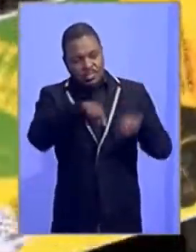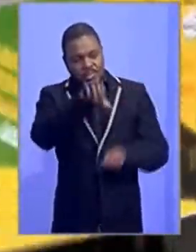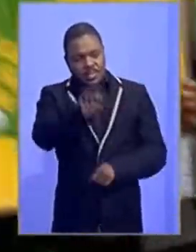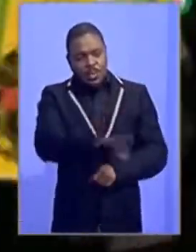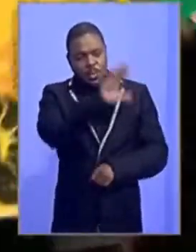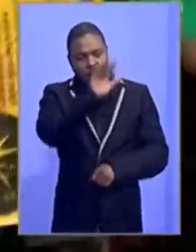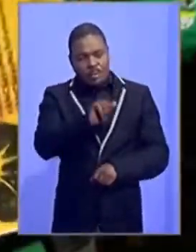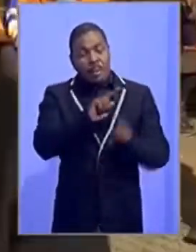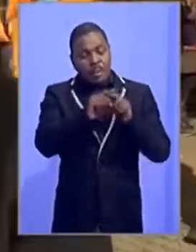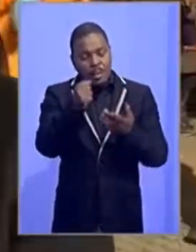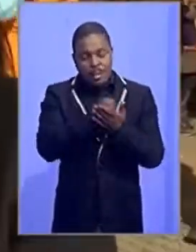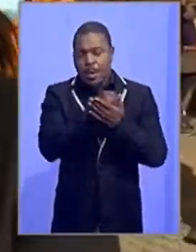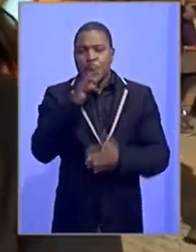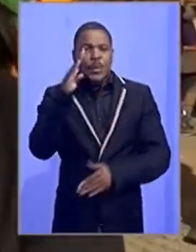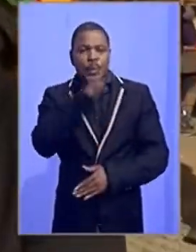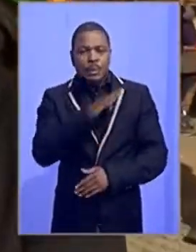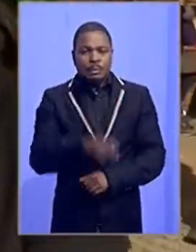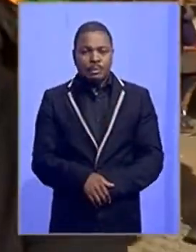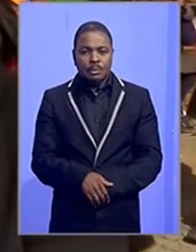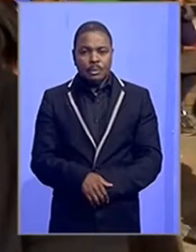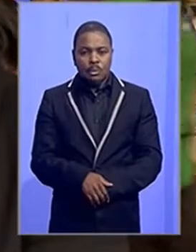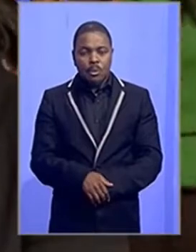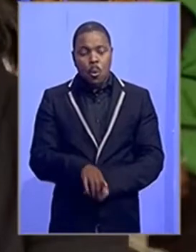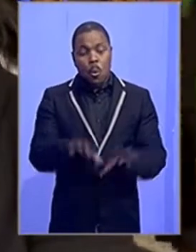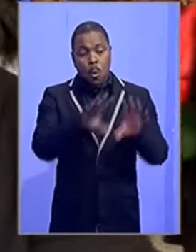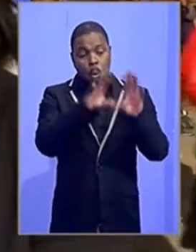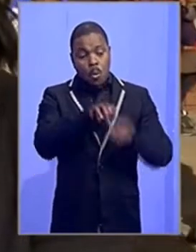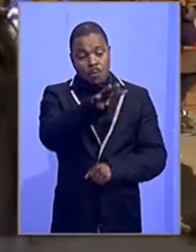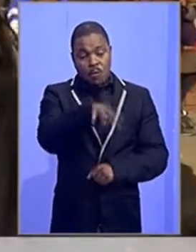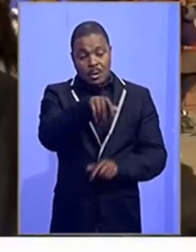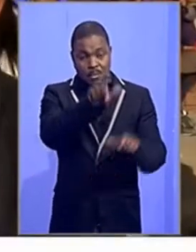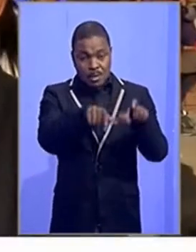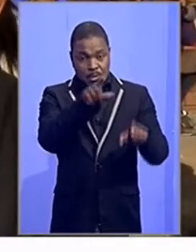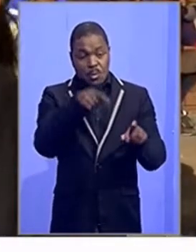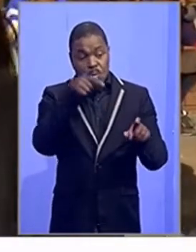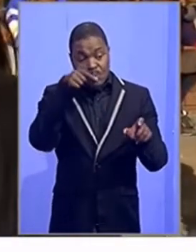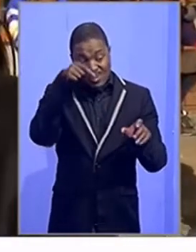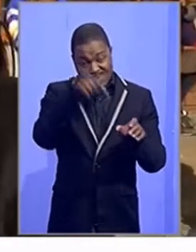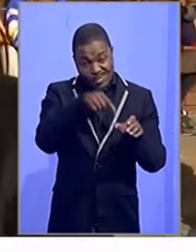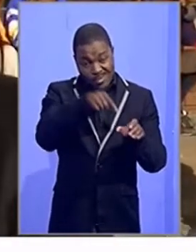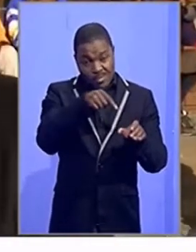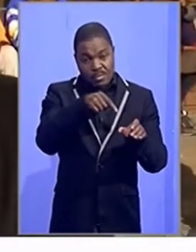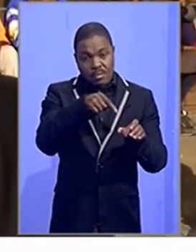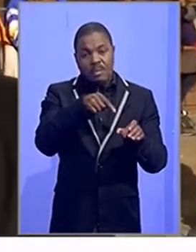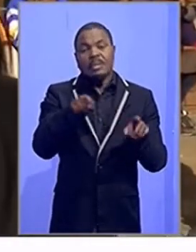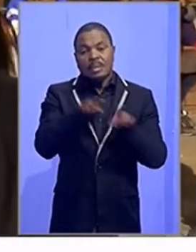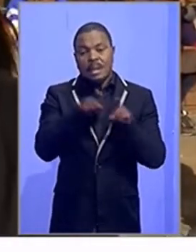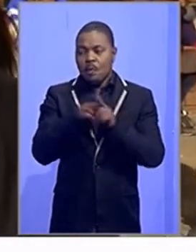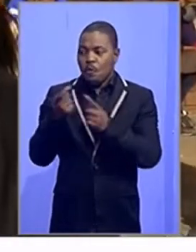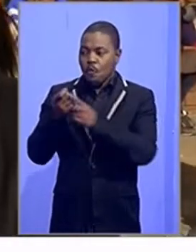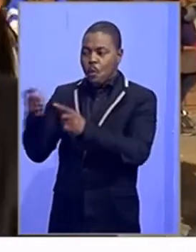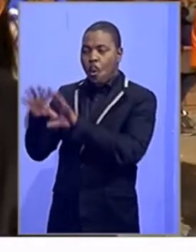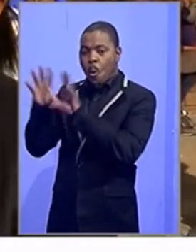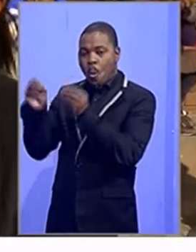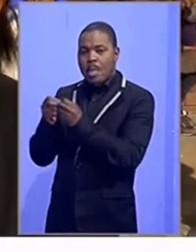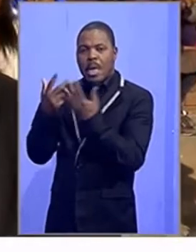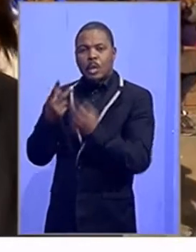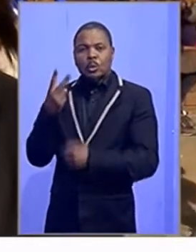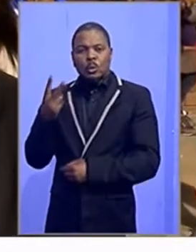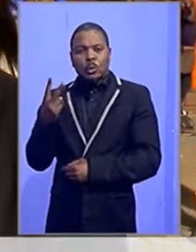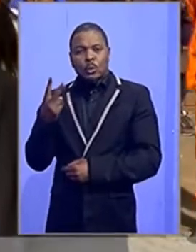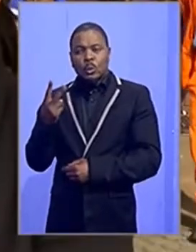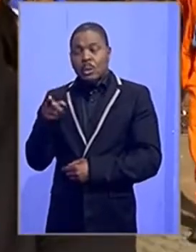fa molaong. All the 14 accused persons were part of the 82 that appeared last week